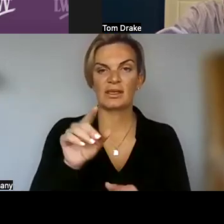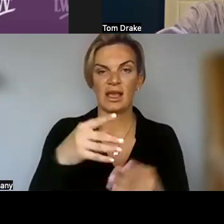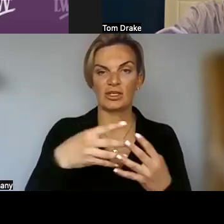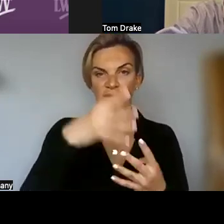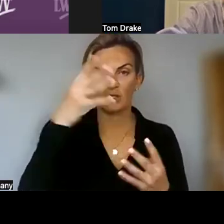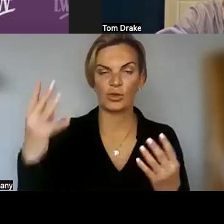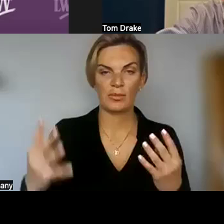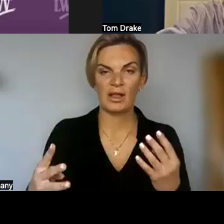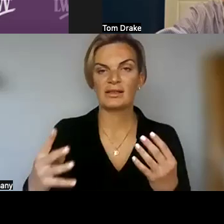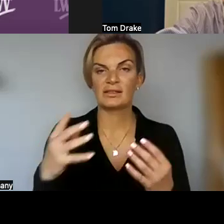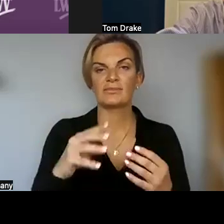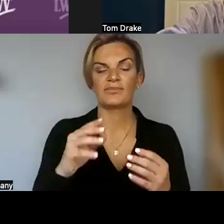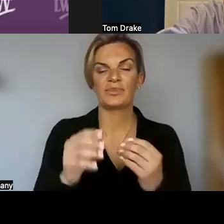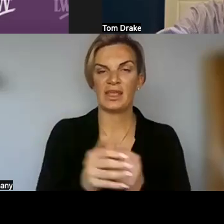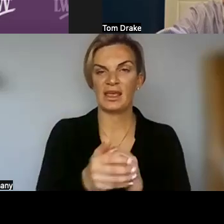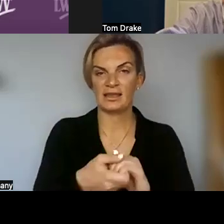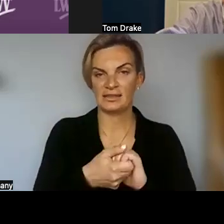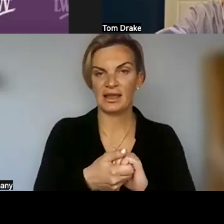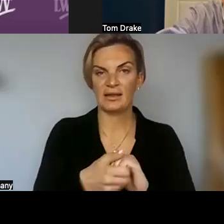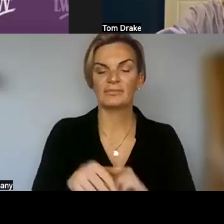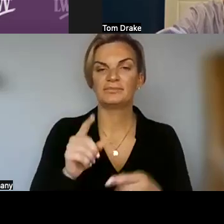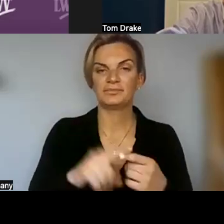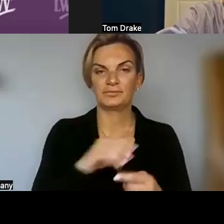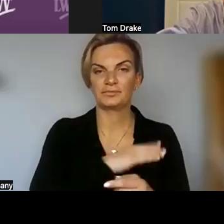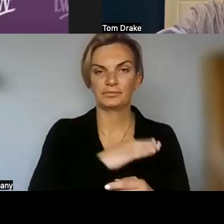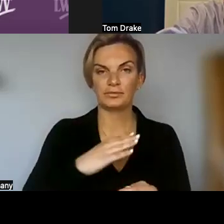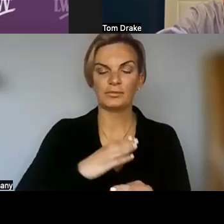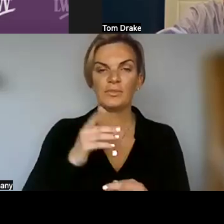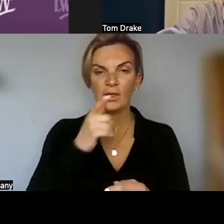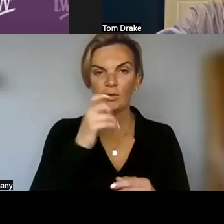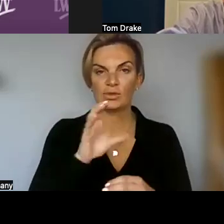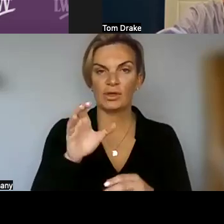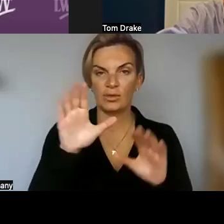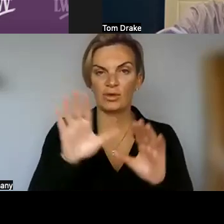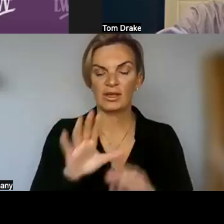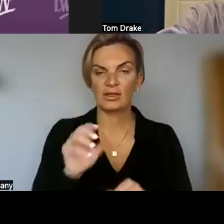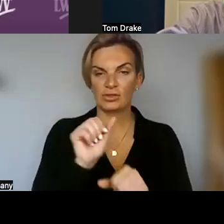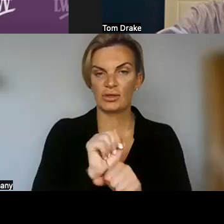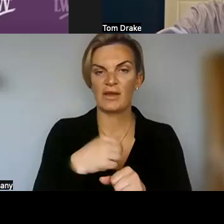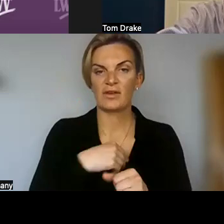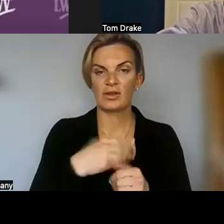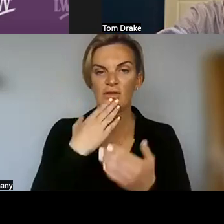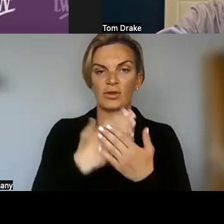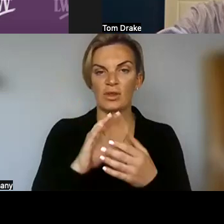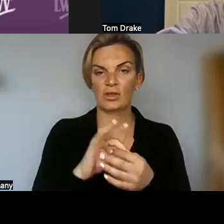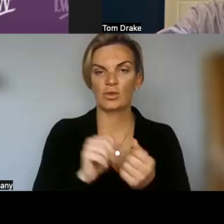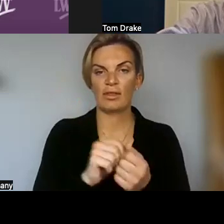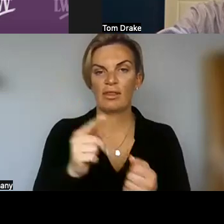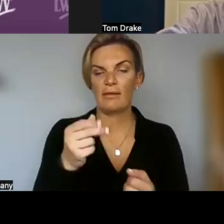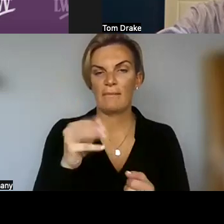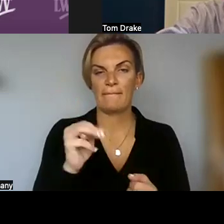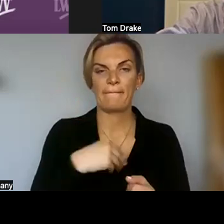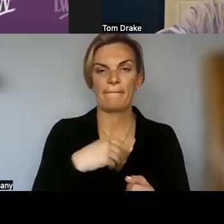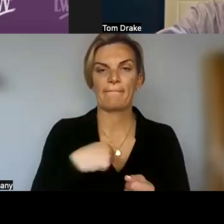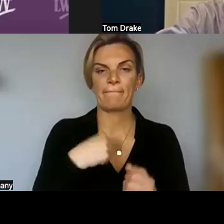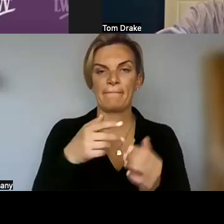plus liaison to the board, who I think is doing a great job, and I have a good relationship with him, and we've talked from time to time